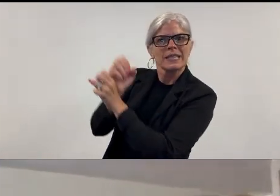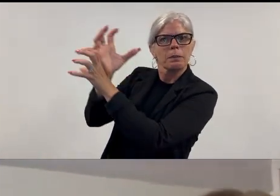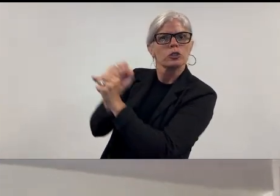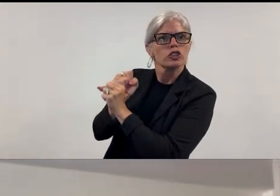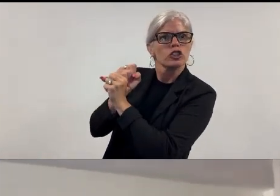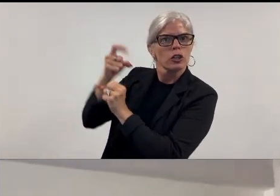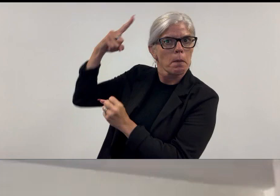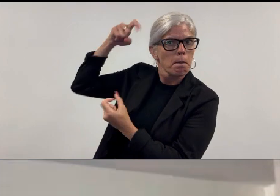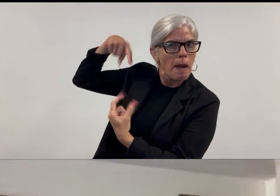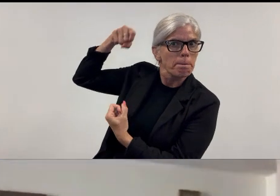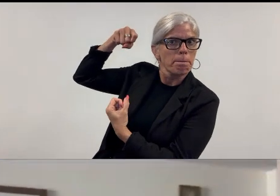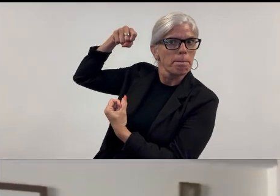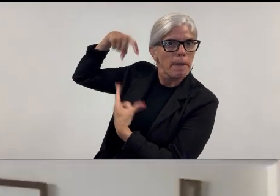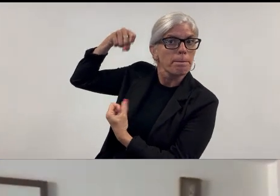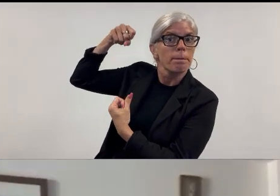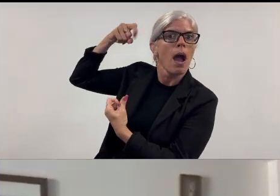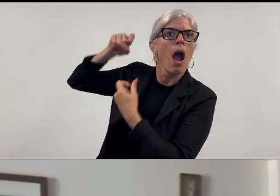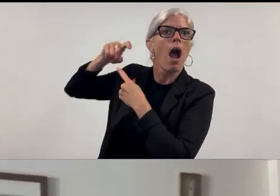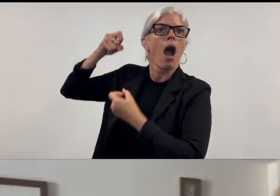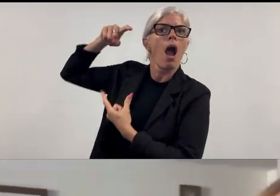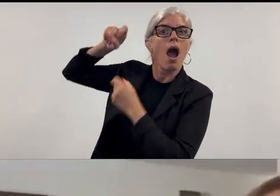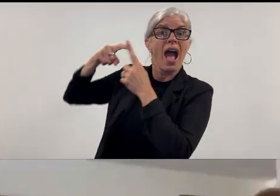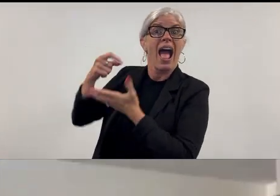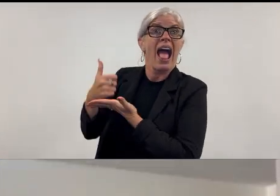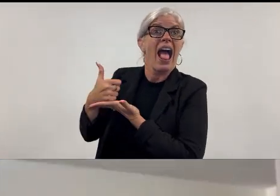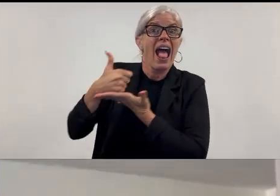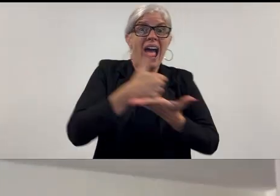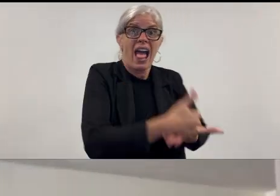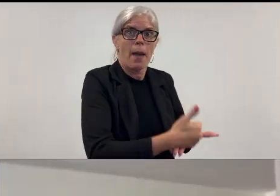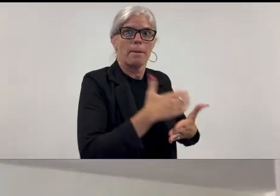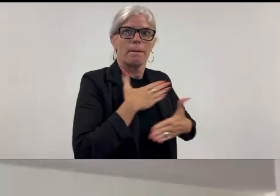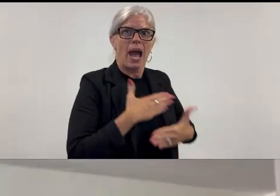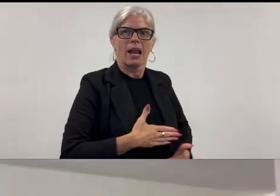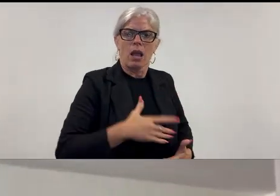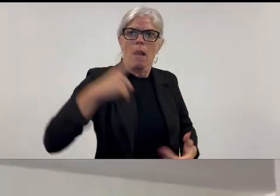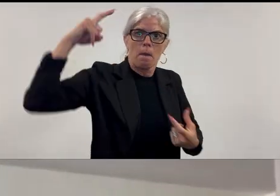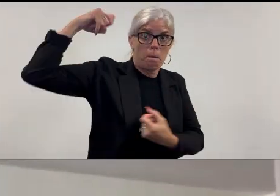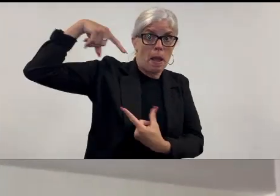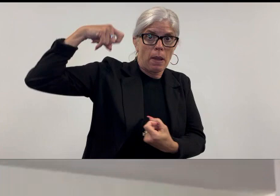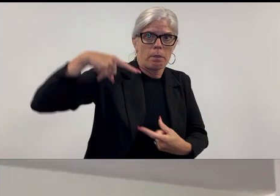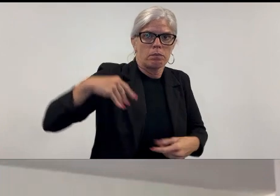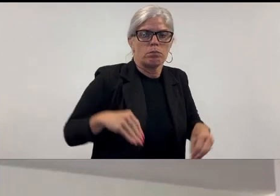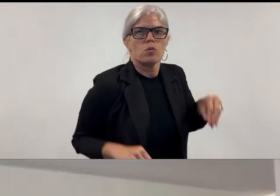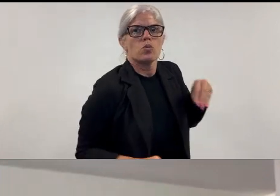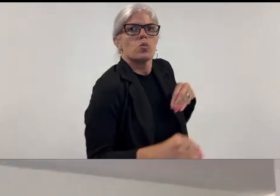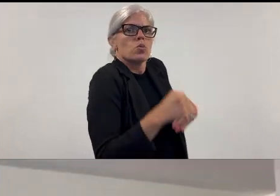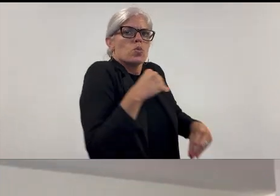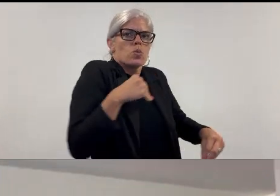receptive. The receptors would be receptive, oh good Lord, to